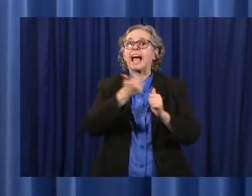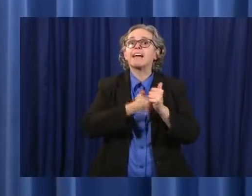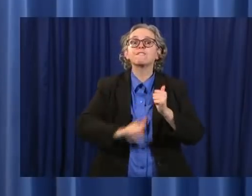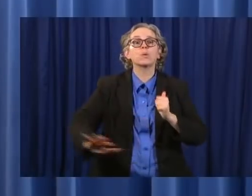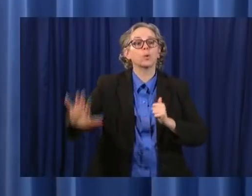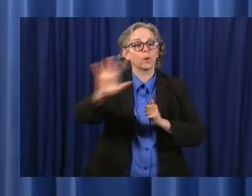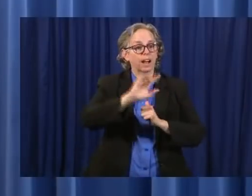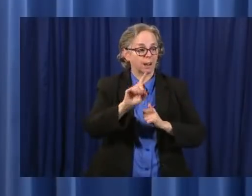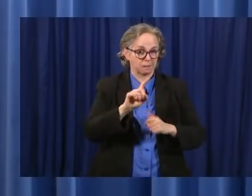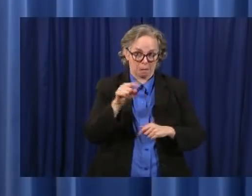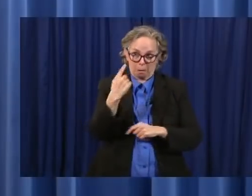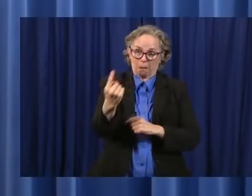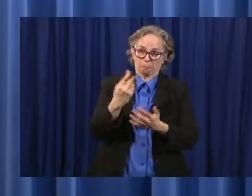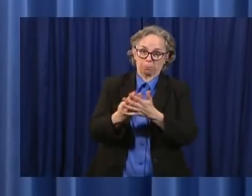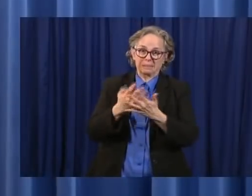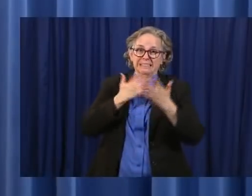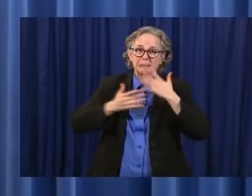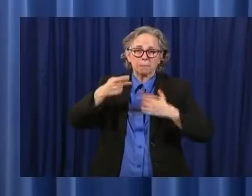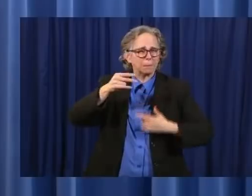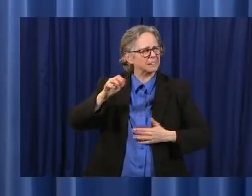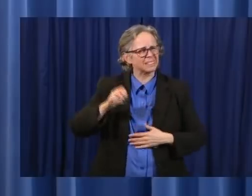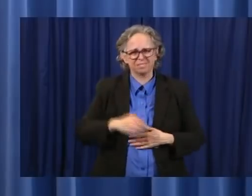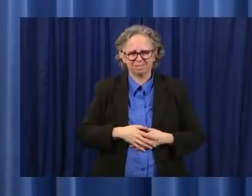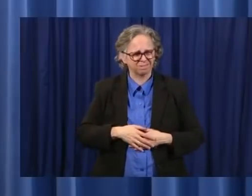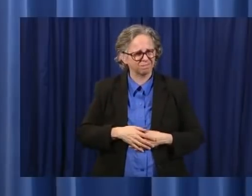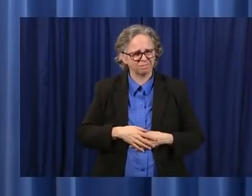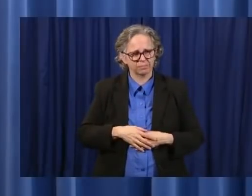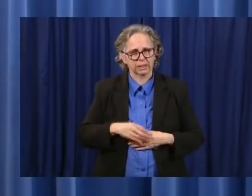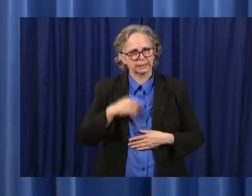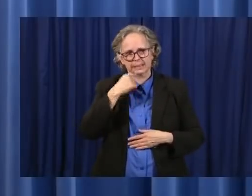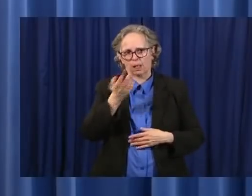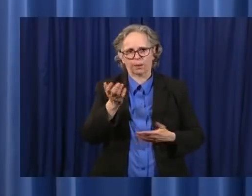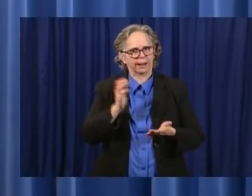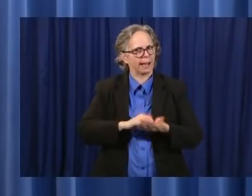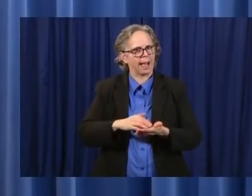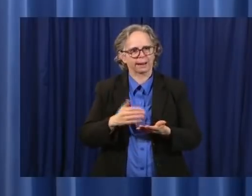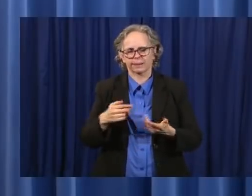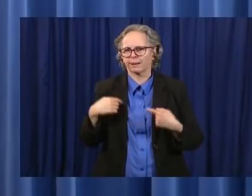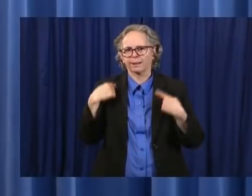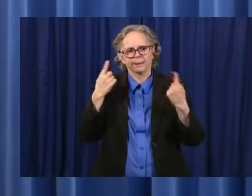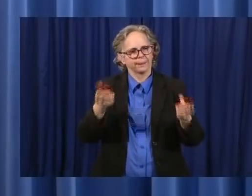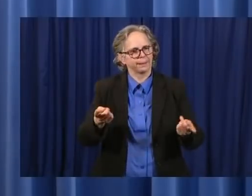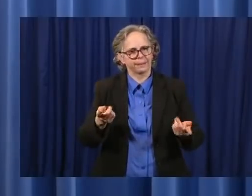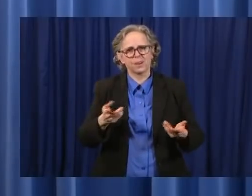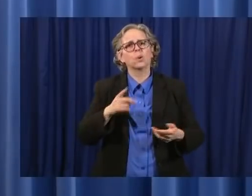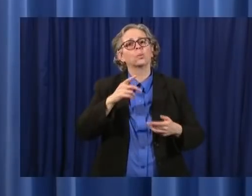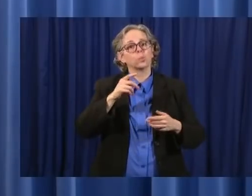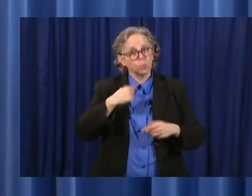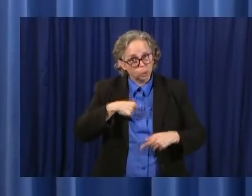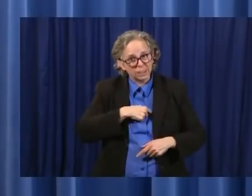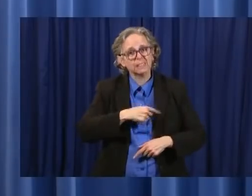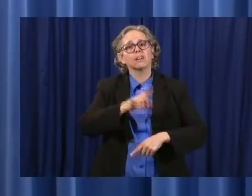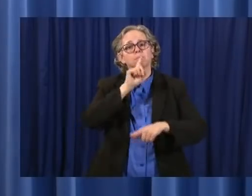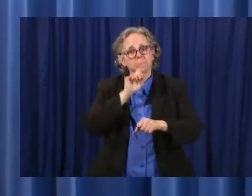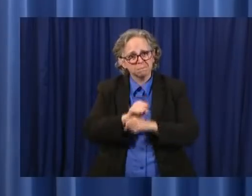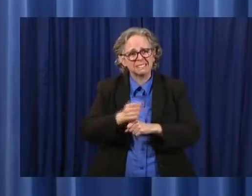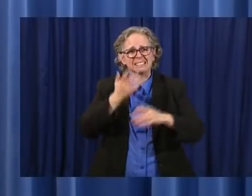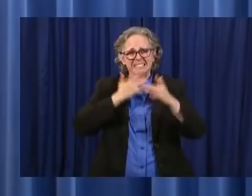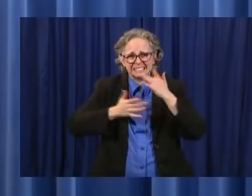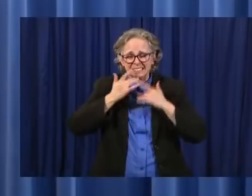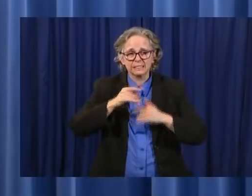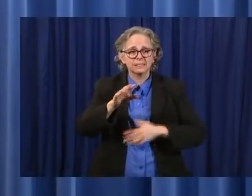that. We've said that for weeks. But if you listen to what the director said,